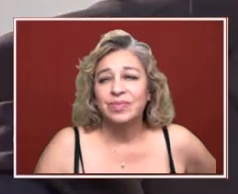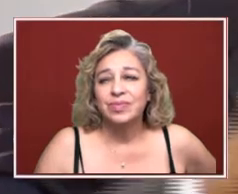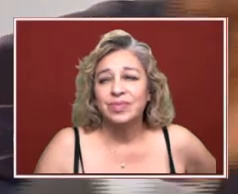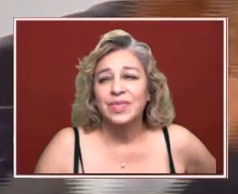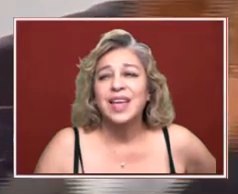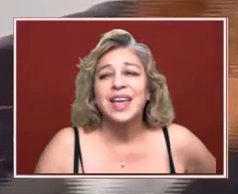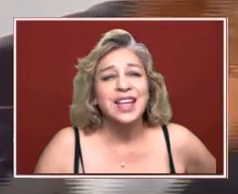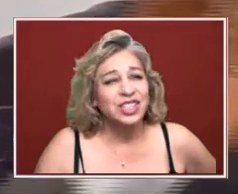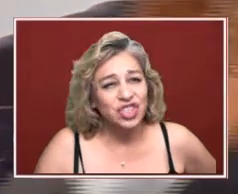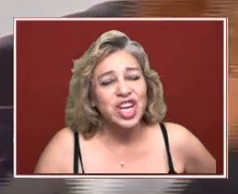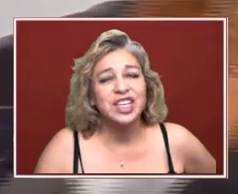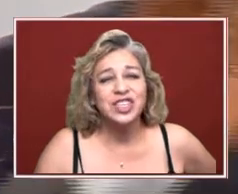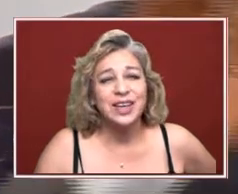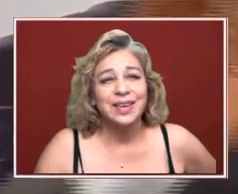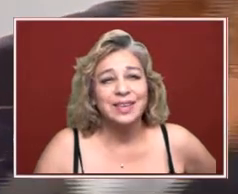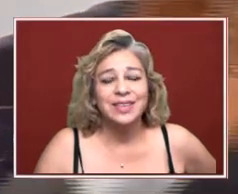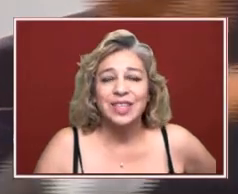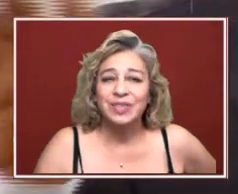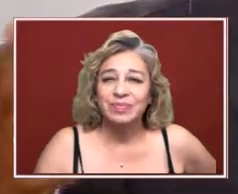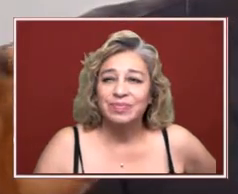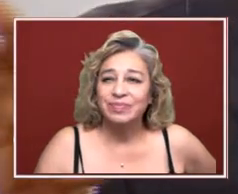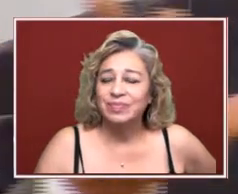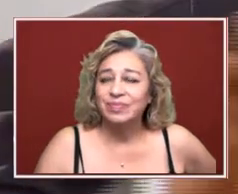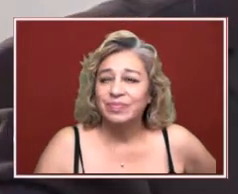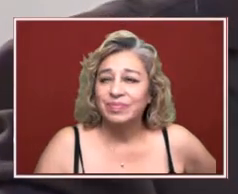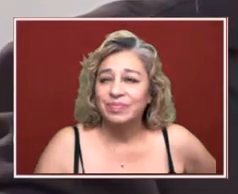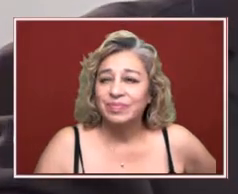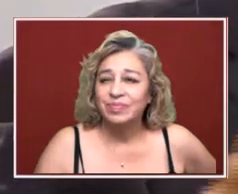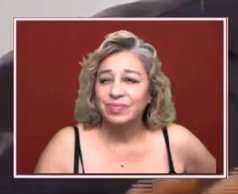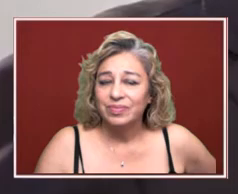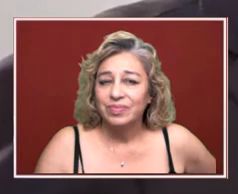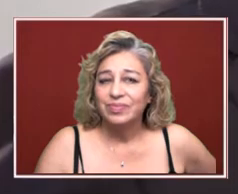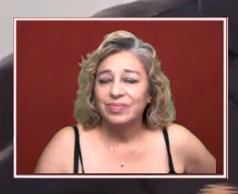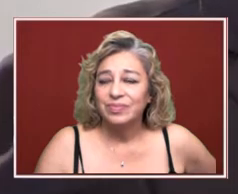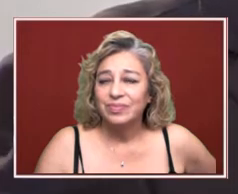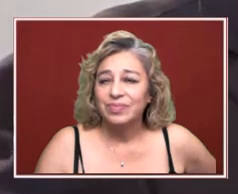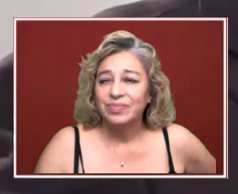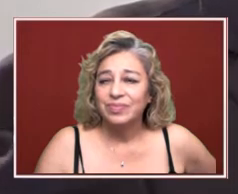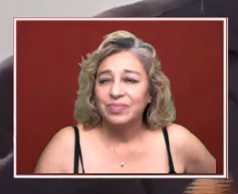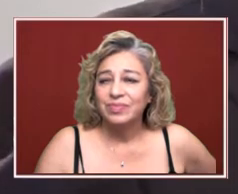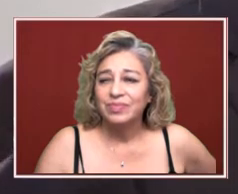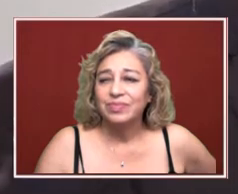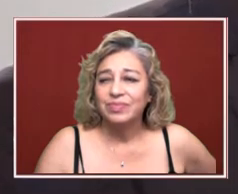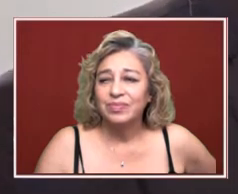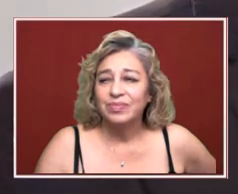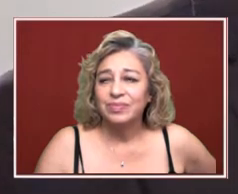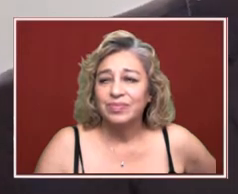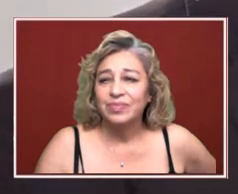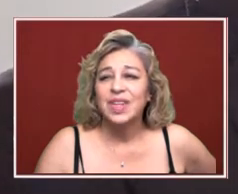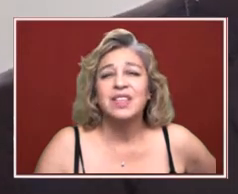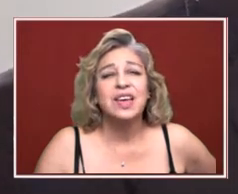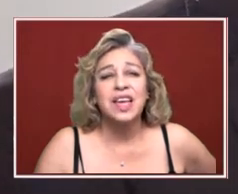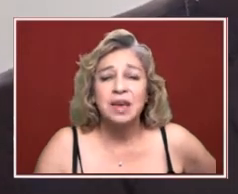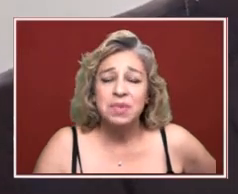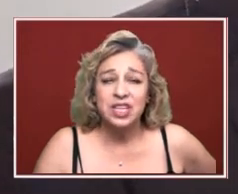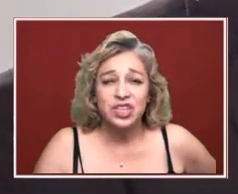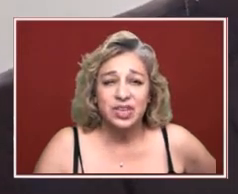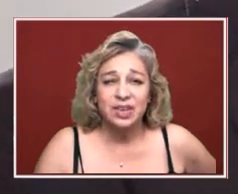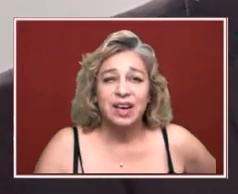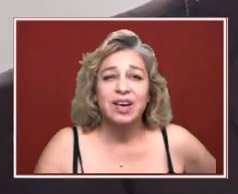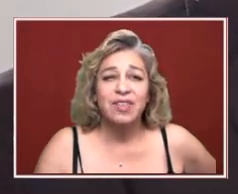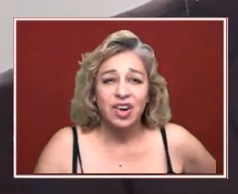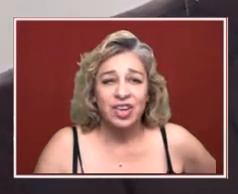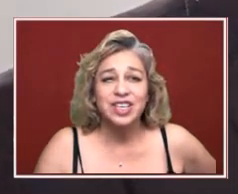cambiando. It is changing. La imagen de nuestro país. The